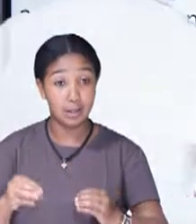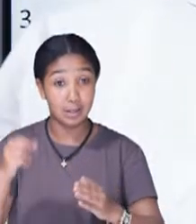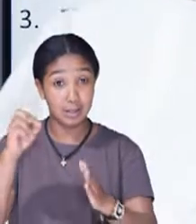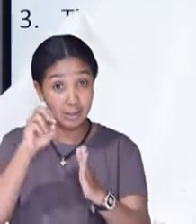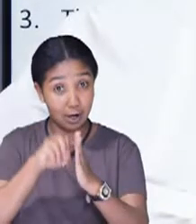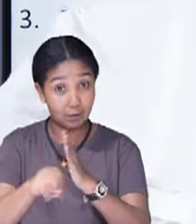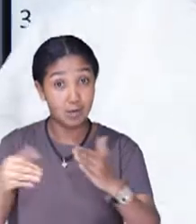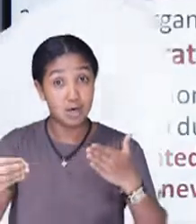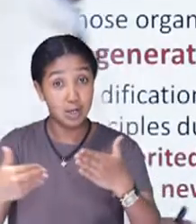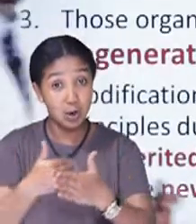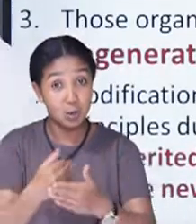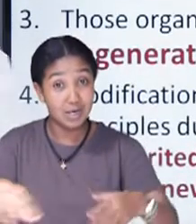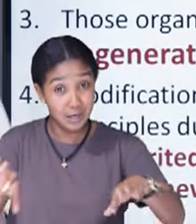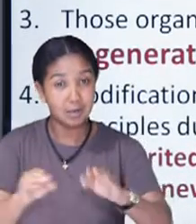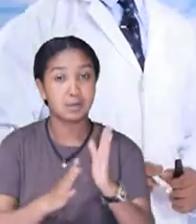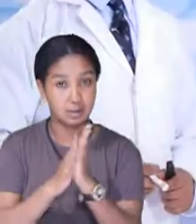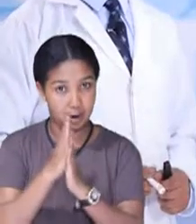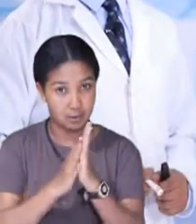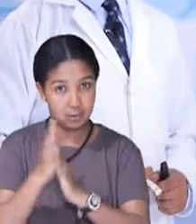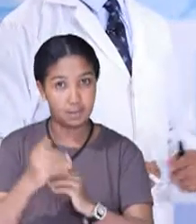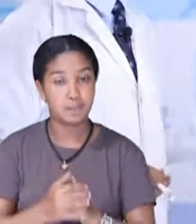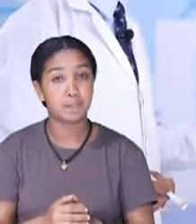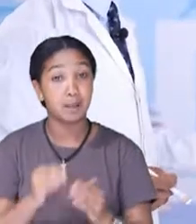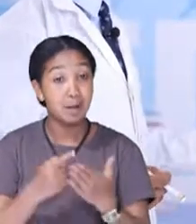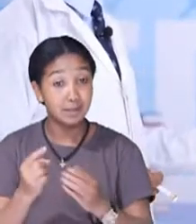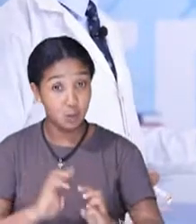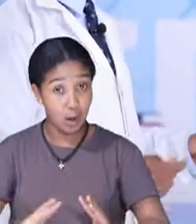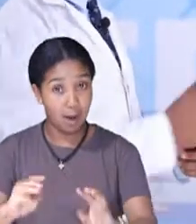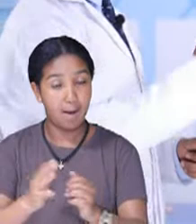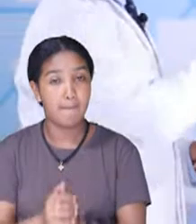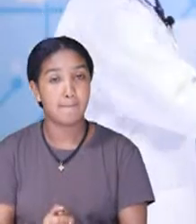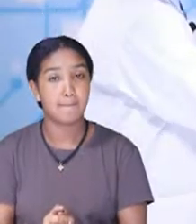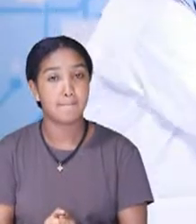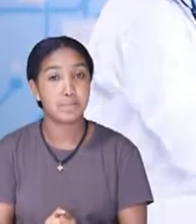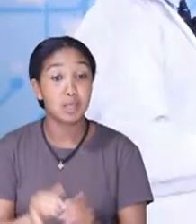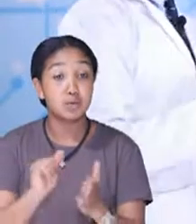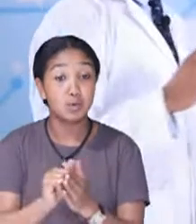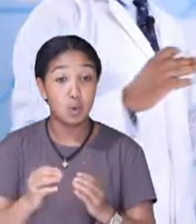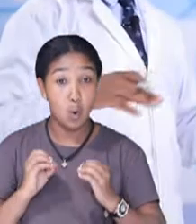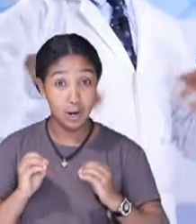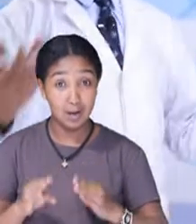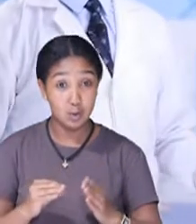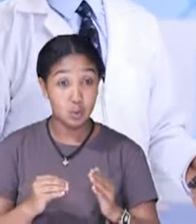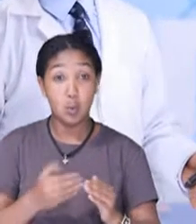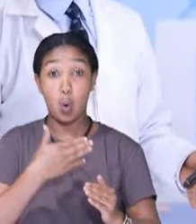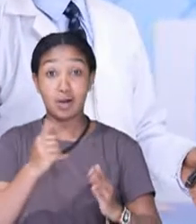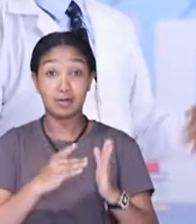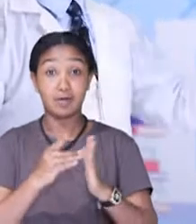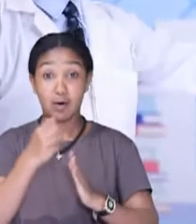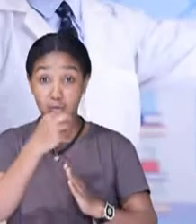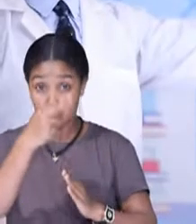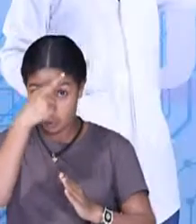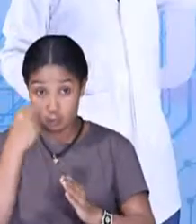results from new needs and desires. By this way, those organs will develop